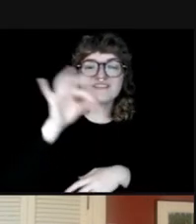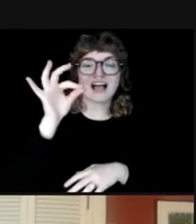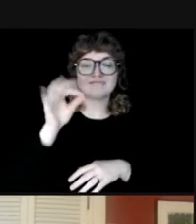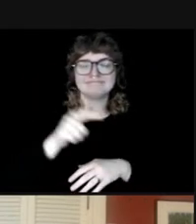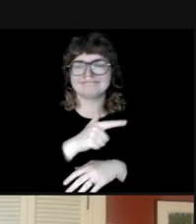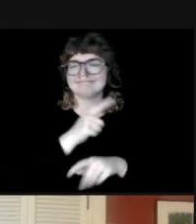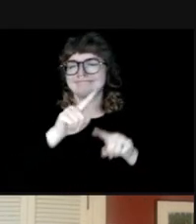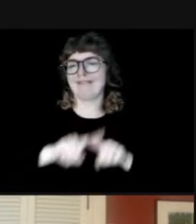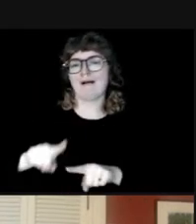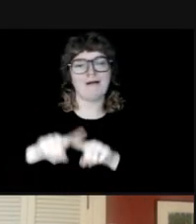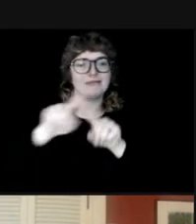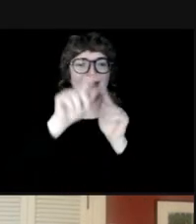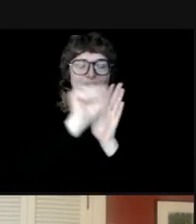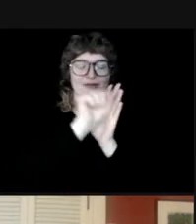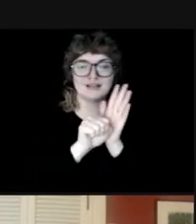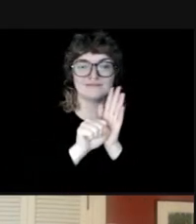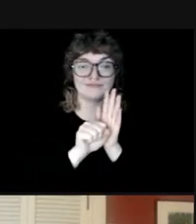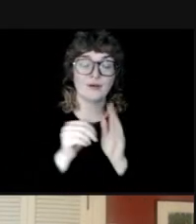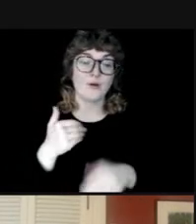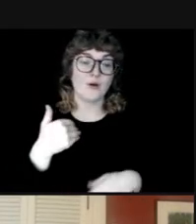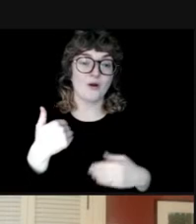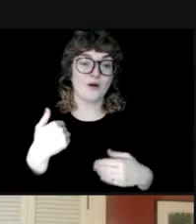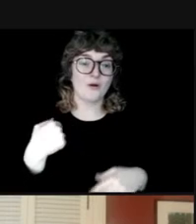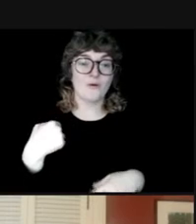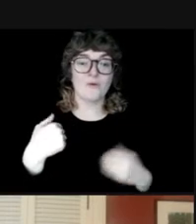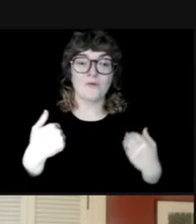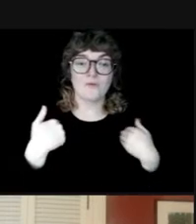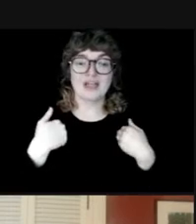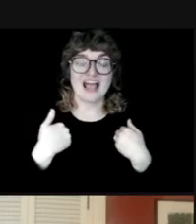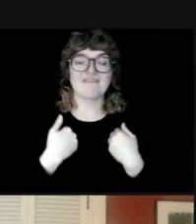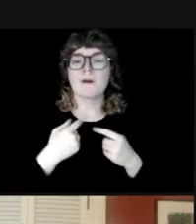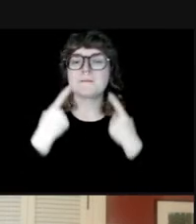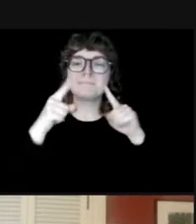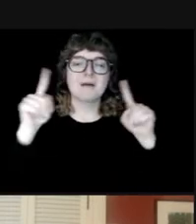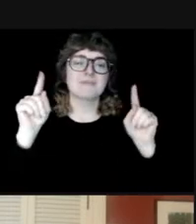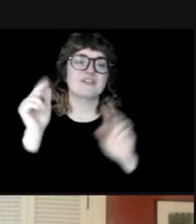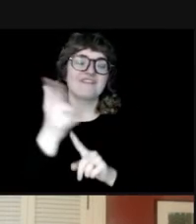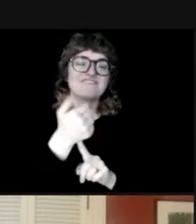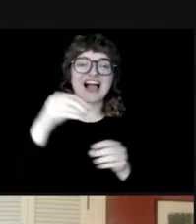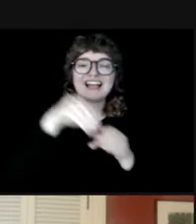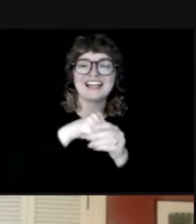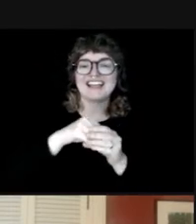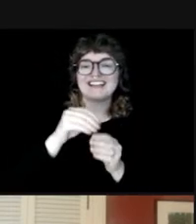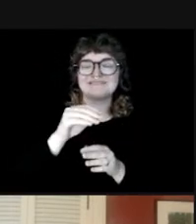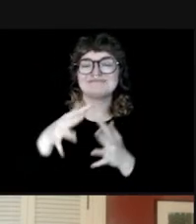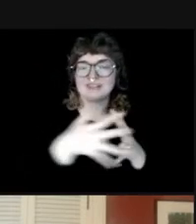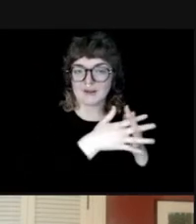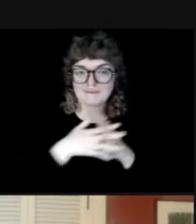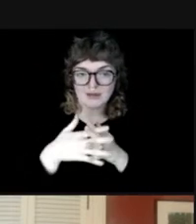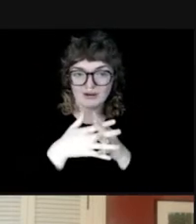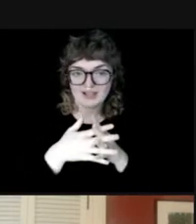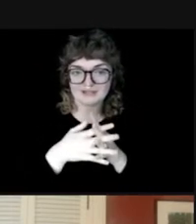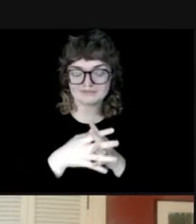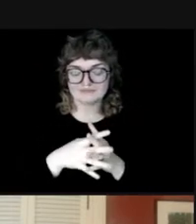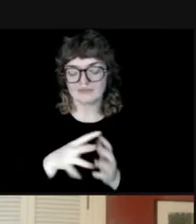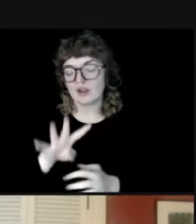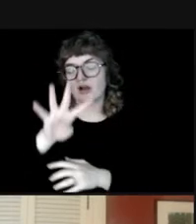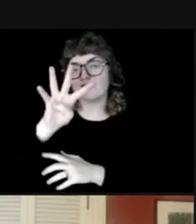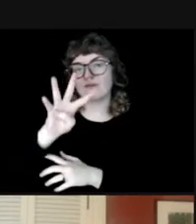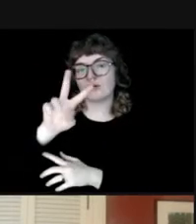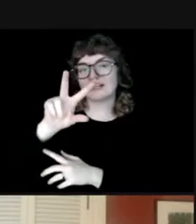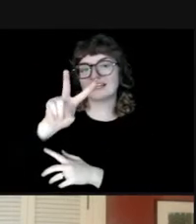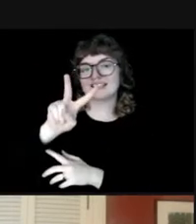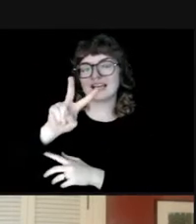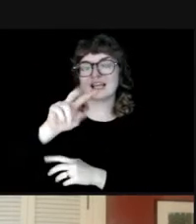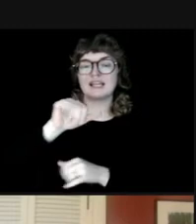happen to have the most popular flag in the whole United States. And we are 42nd in size among 50.